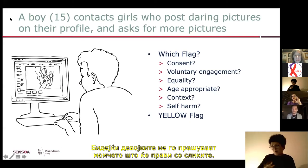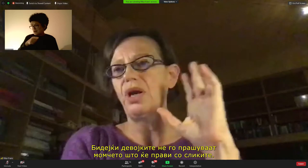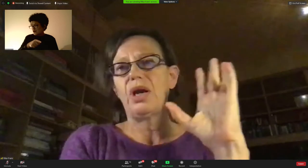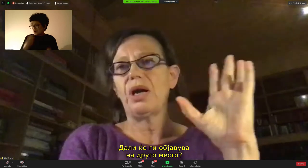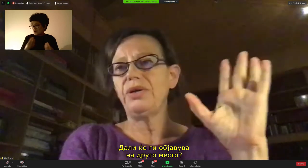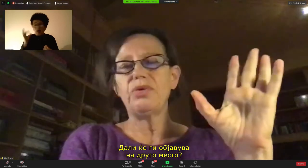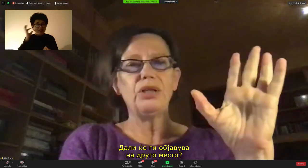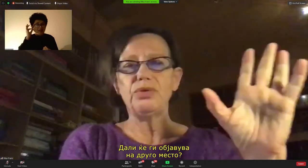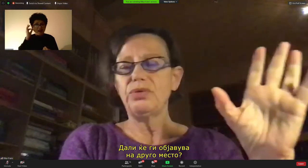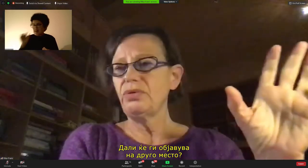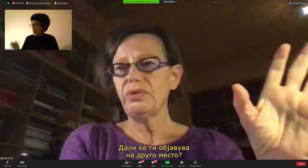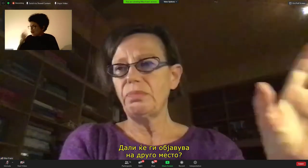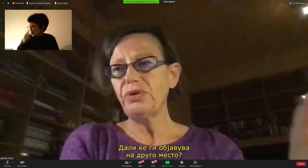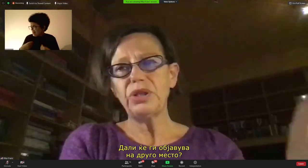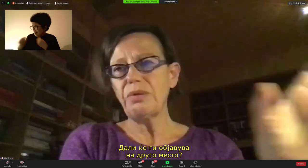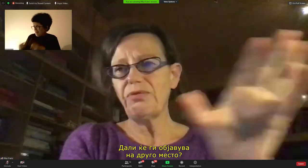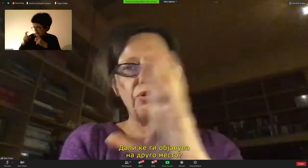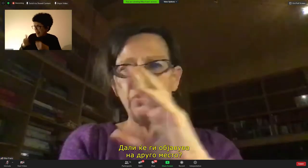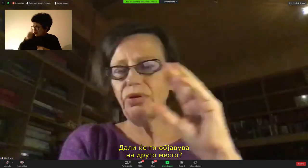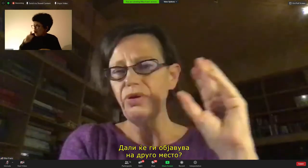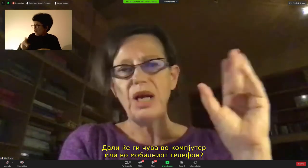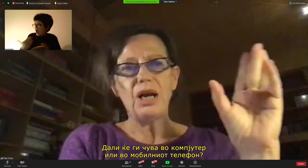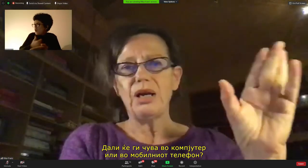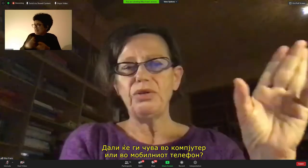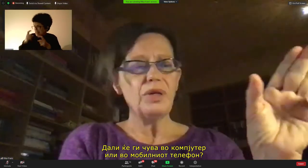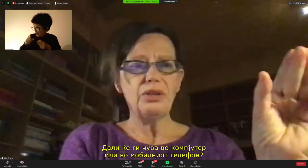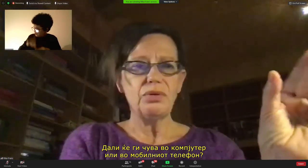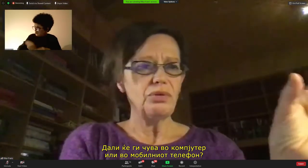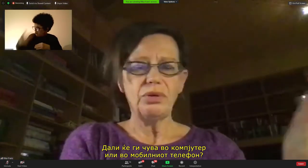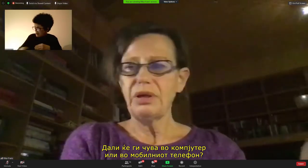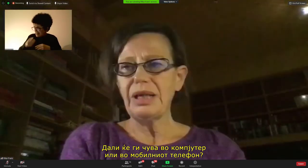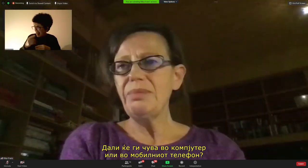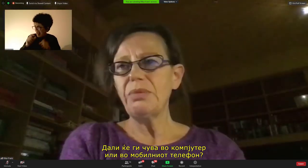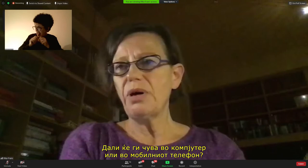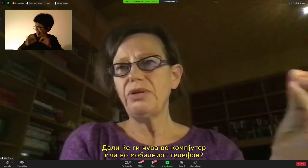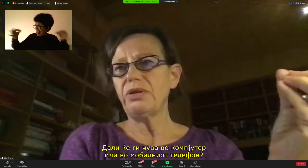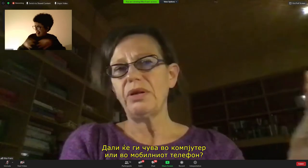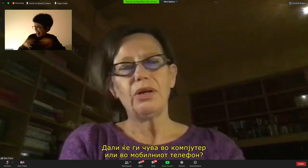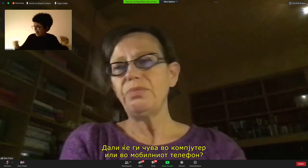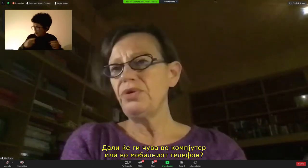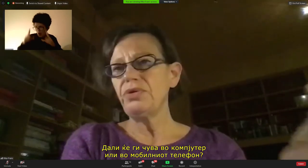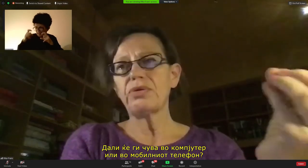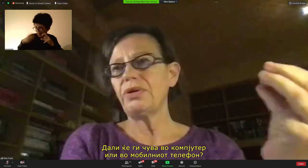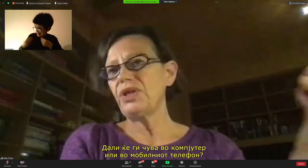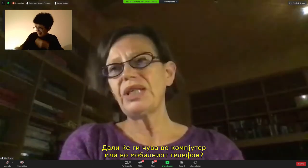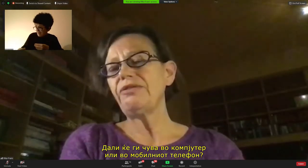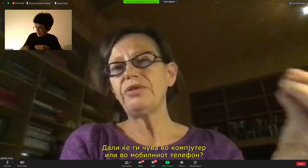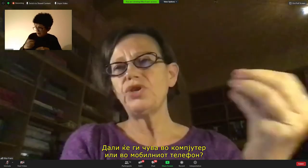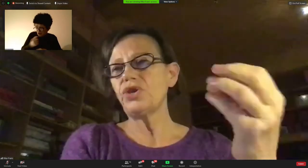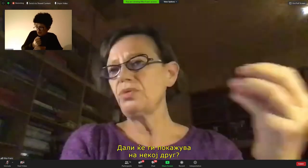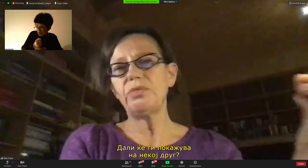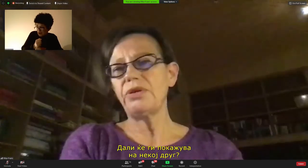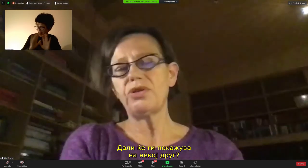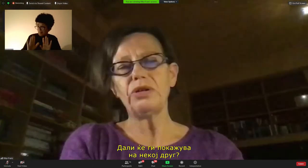pictures? Are you going to post them further? Are you going to keep them on your computer or on your cell